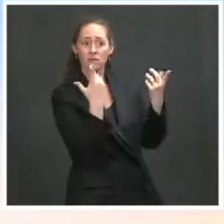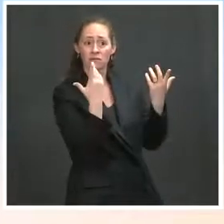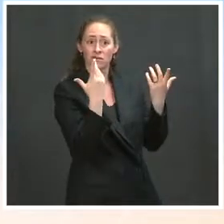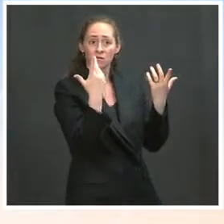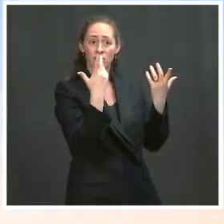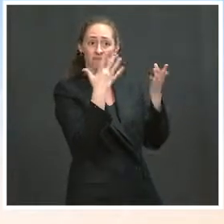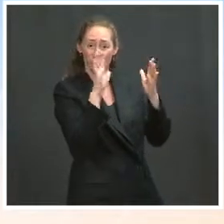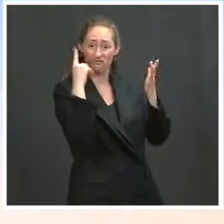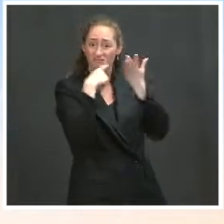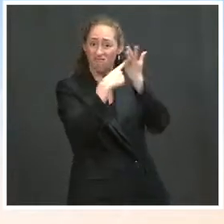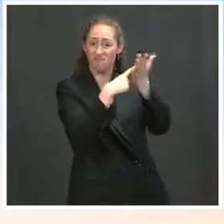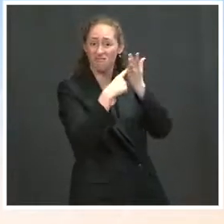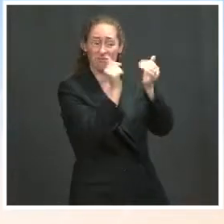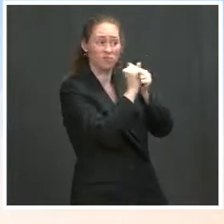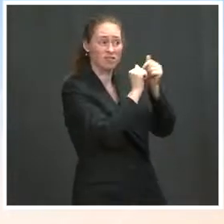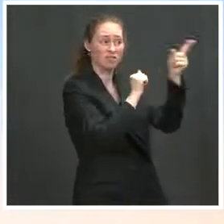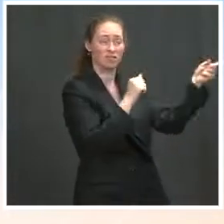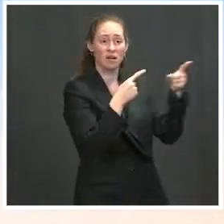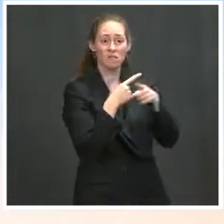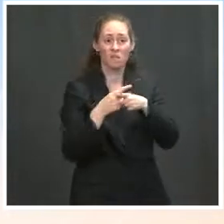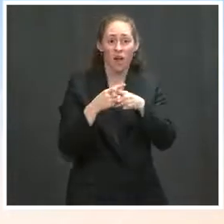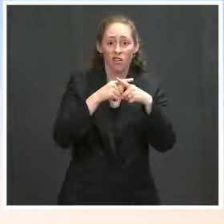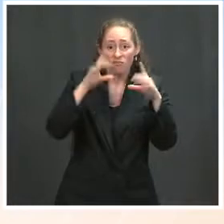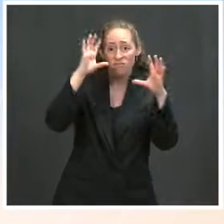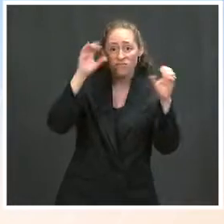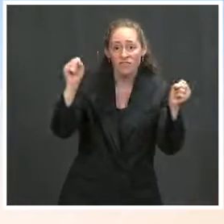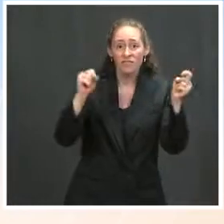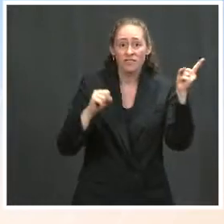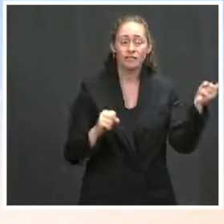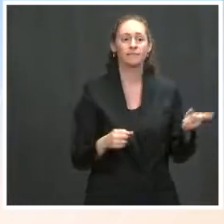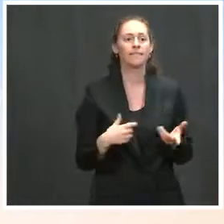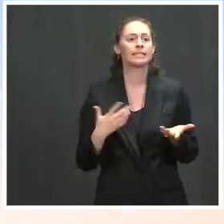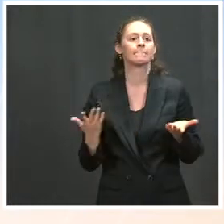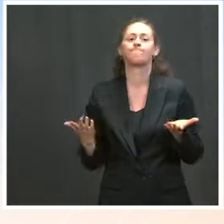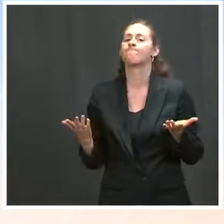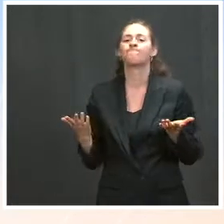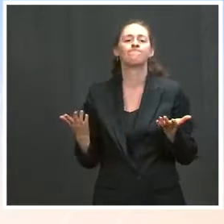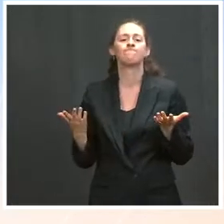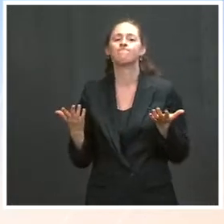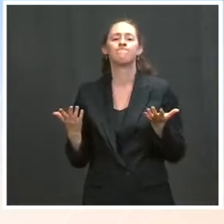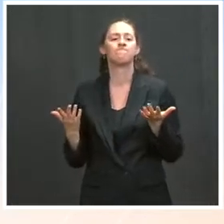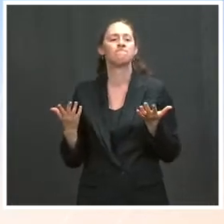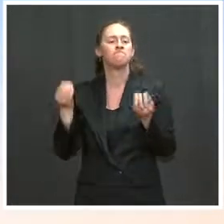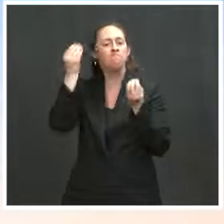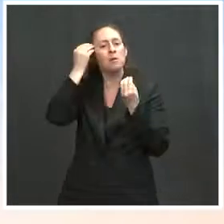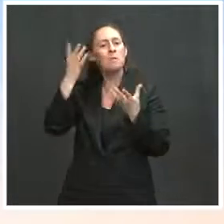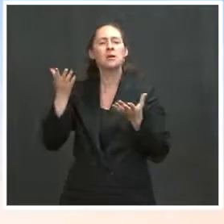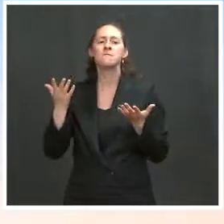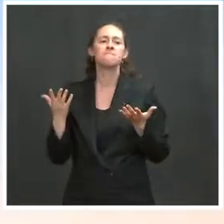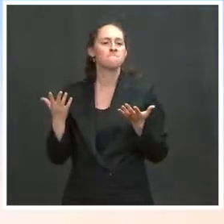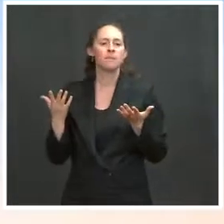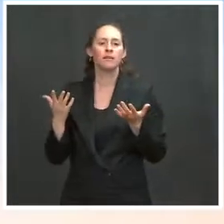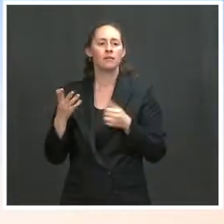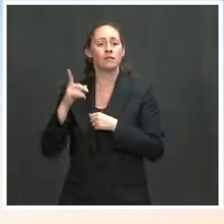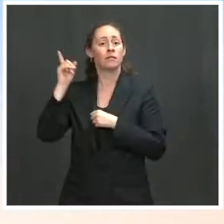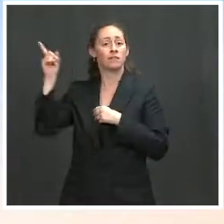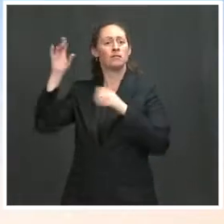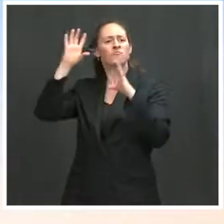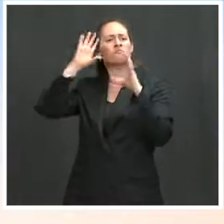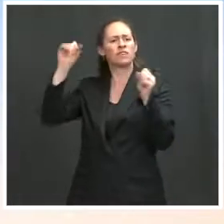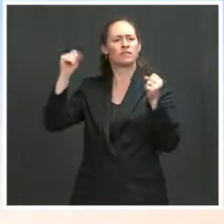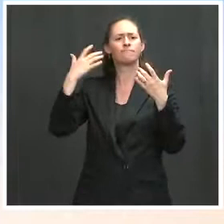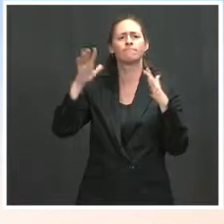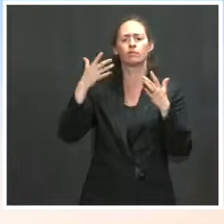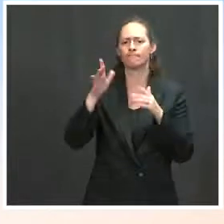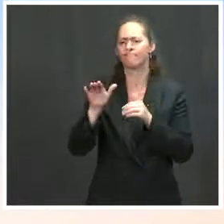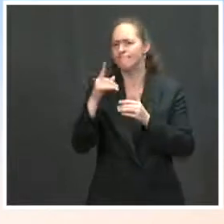on your second question, but, the president, as I mentioned, has asked his team for options. They are working through them now. He